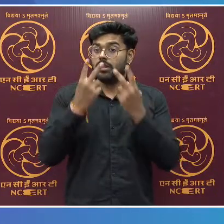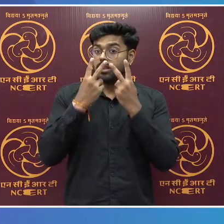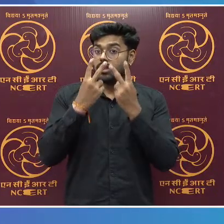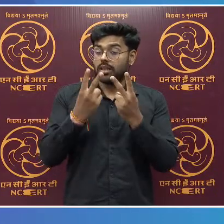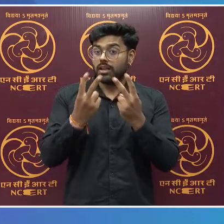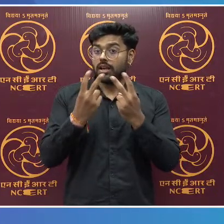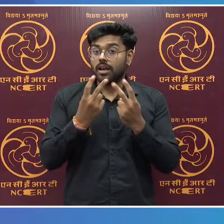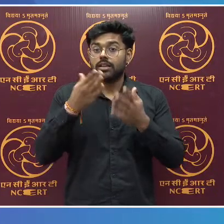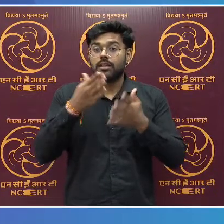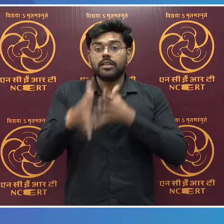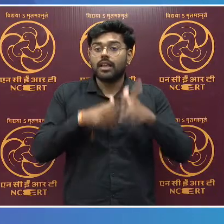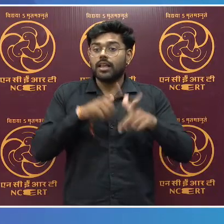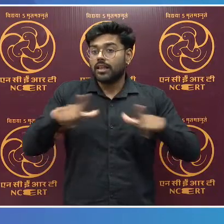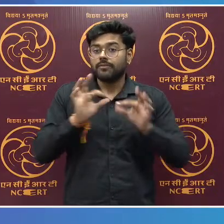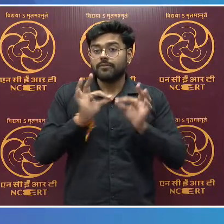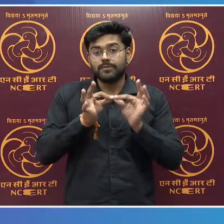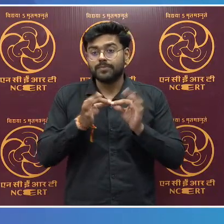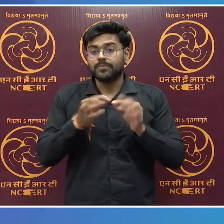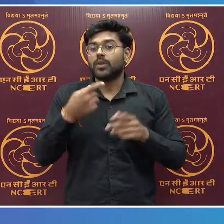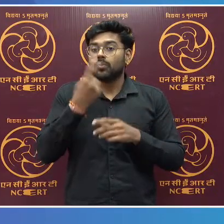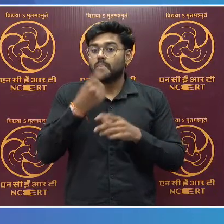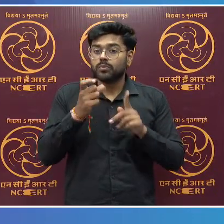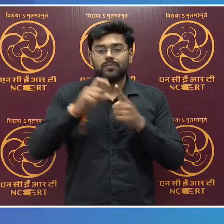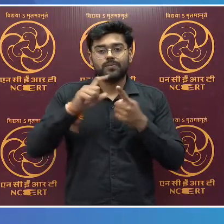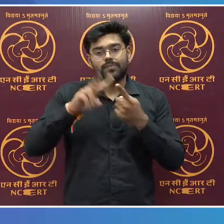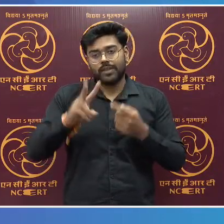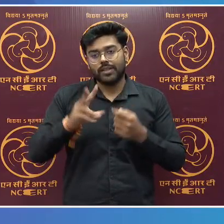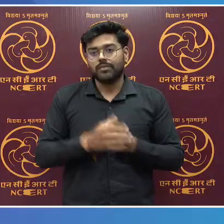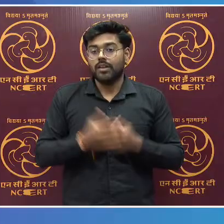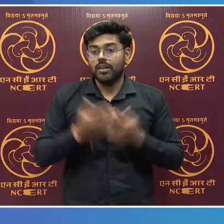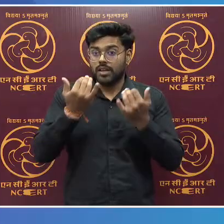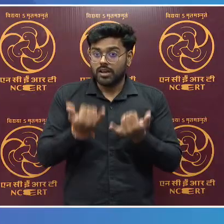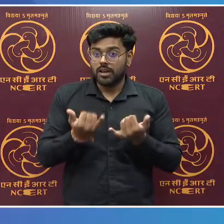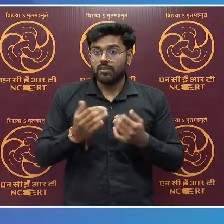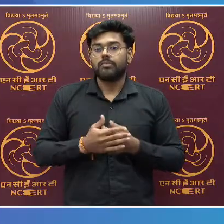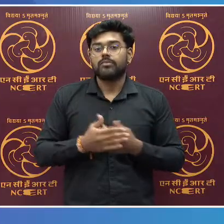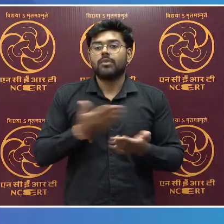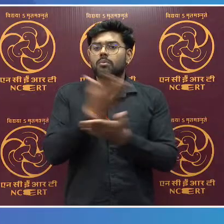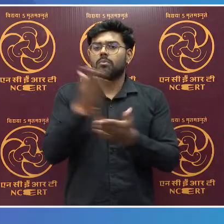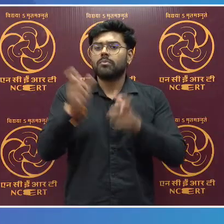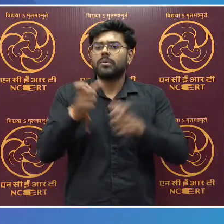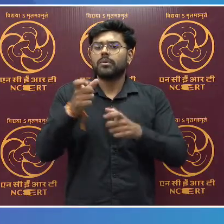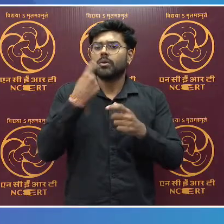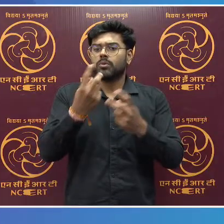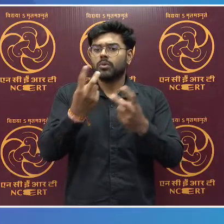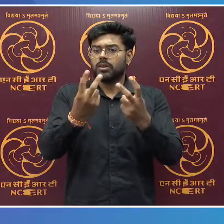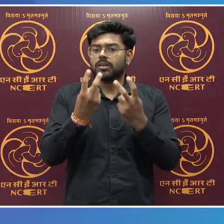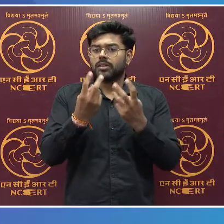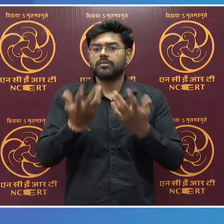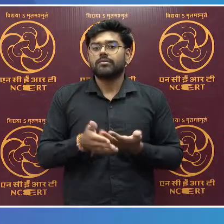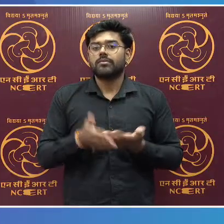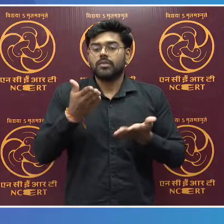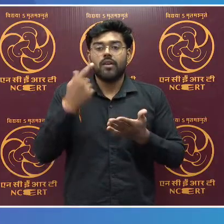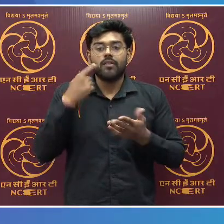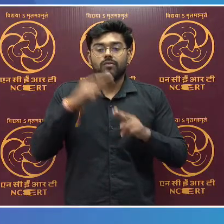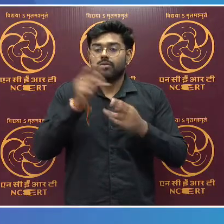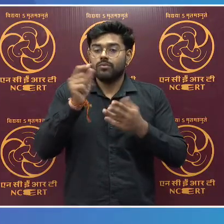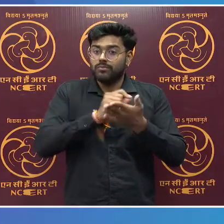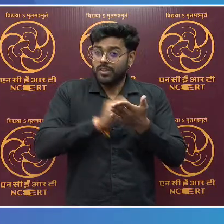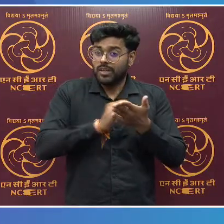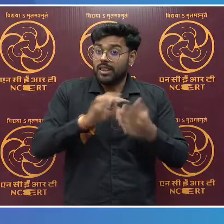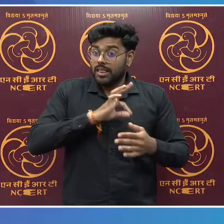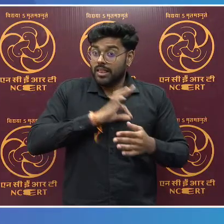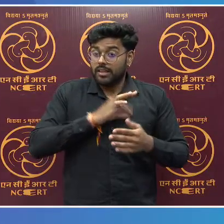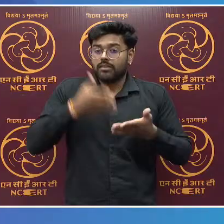in the sign language interpretation by Dev. And now, my dear learners, if you are fond of writing, we have something